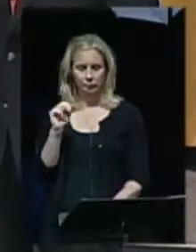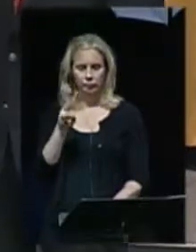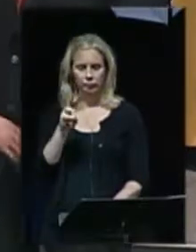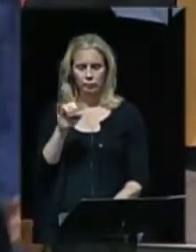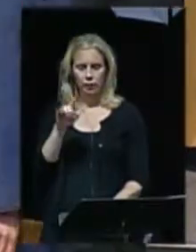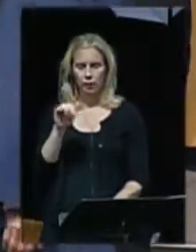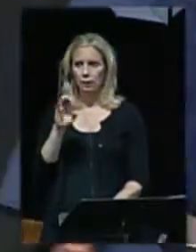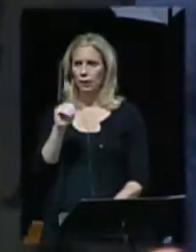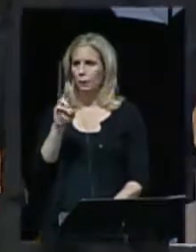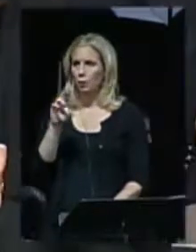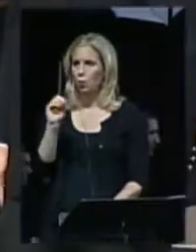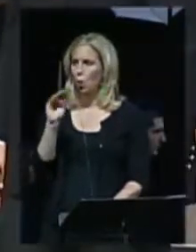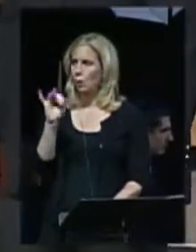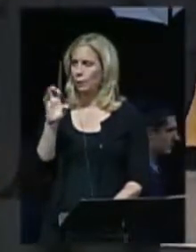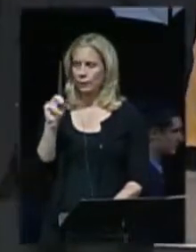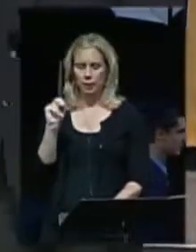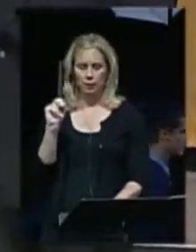William Roman.